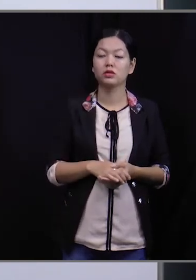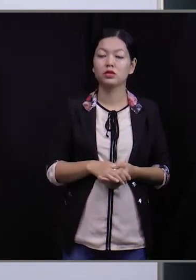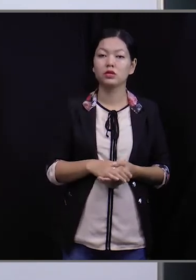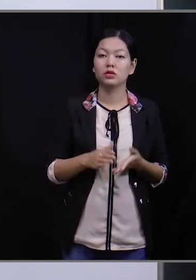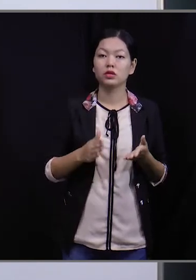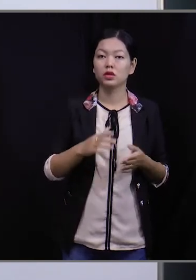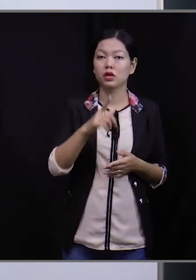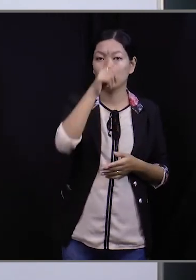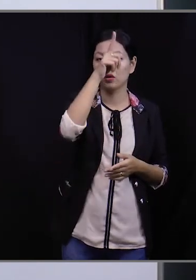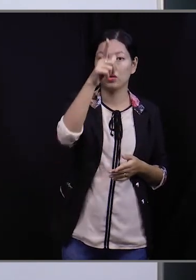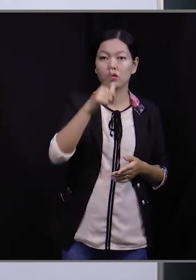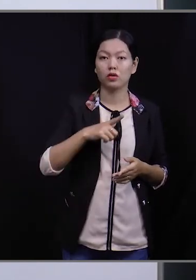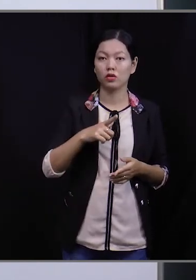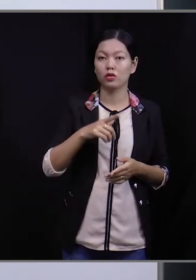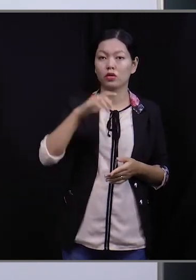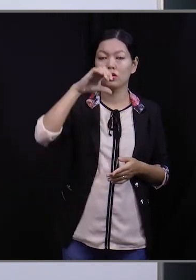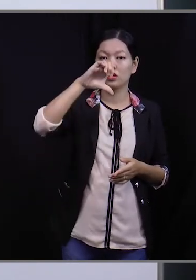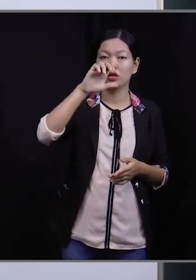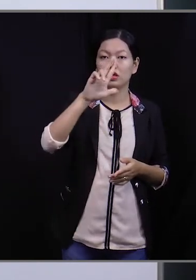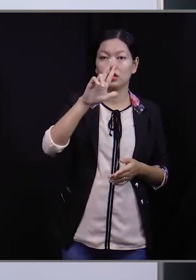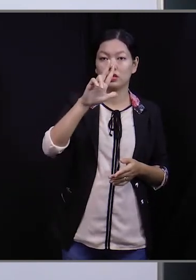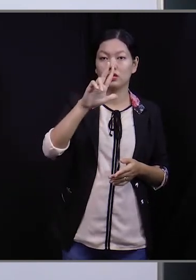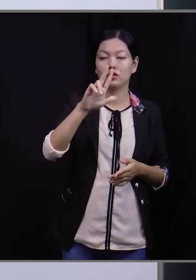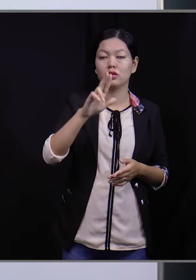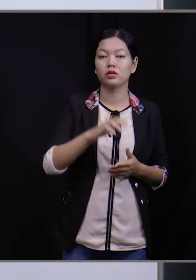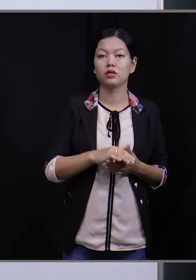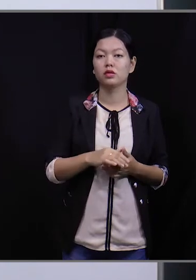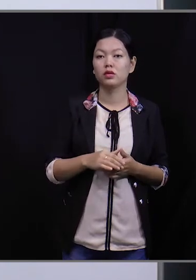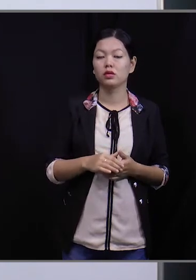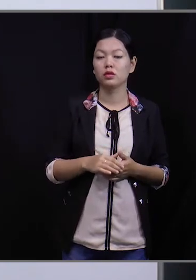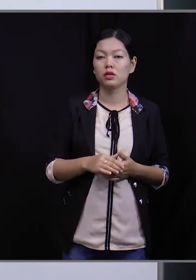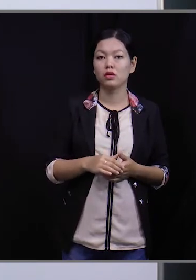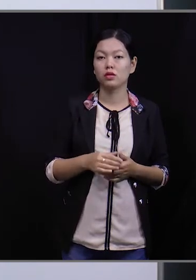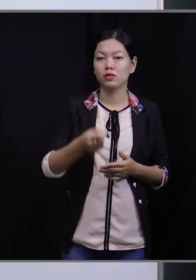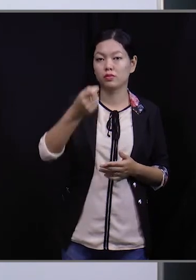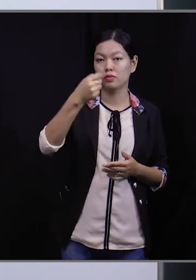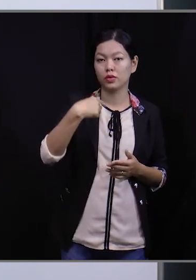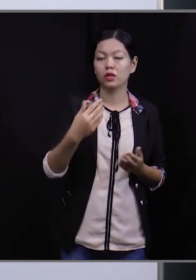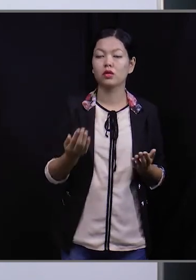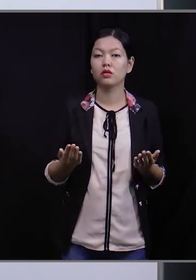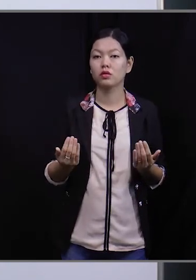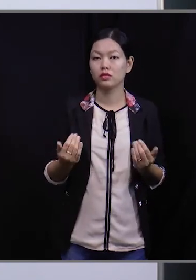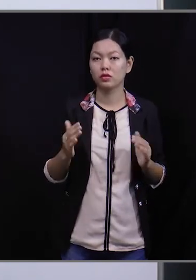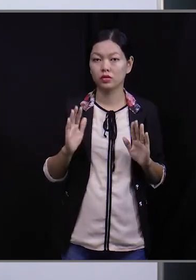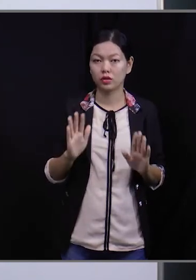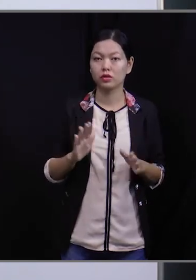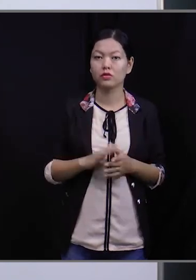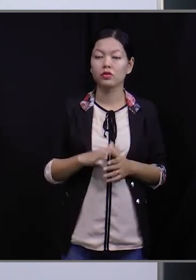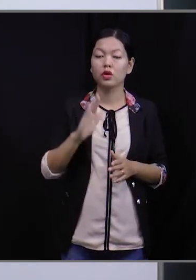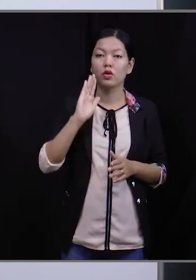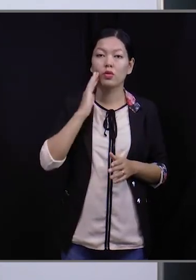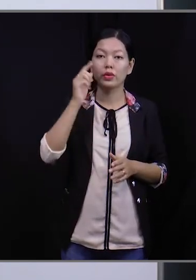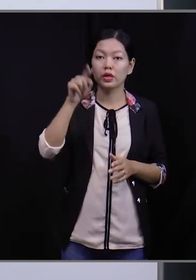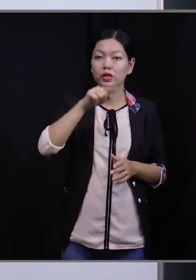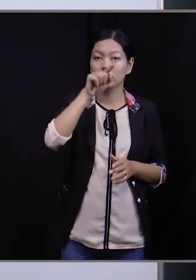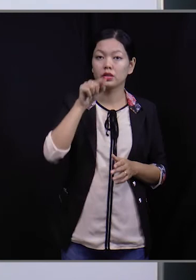to 98 rupees or not. And when this is done, you are getting large amount of loan from the bank